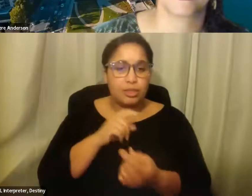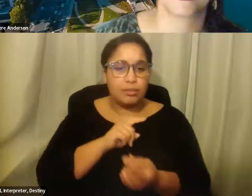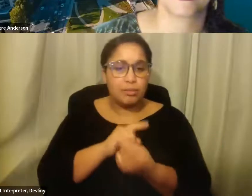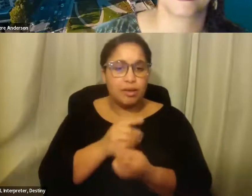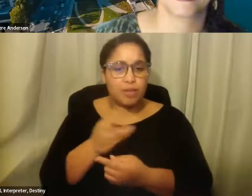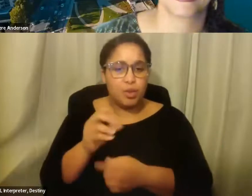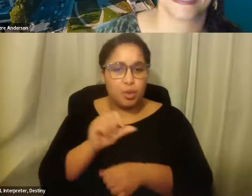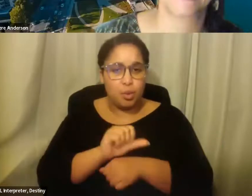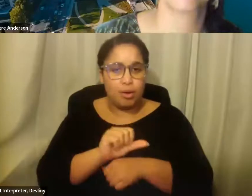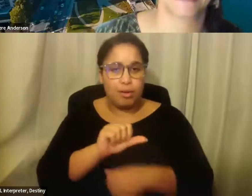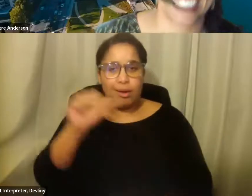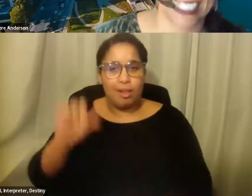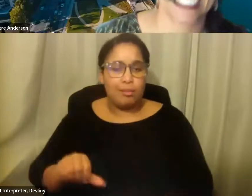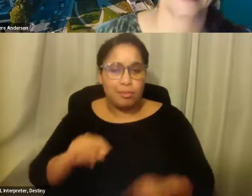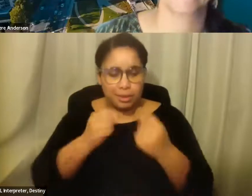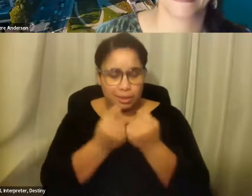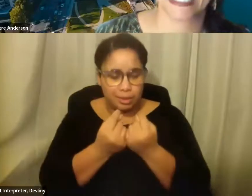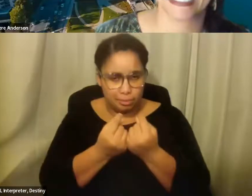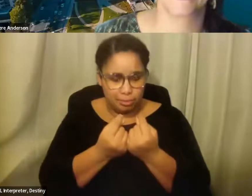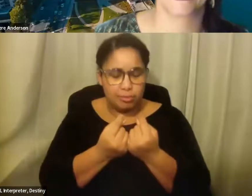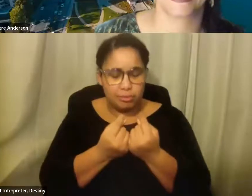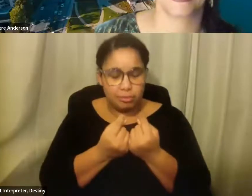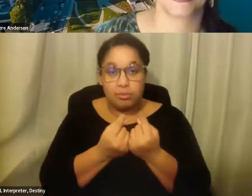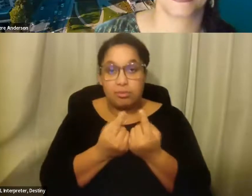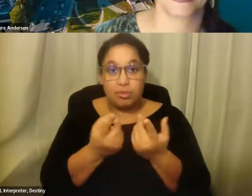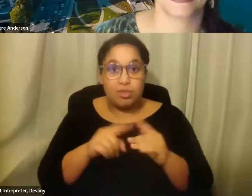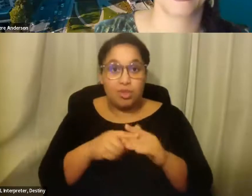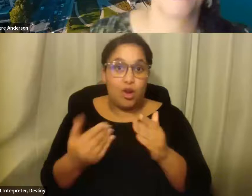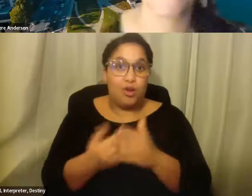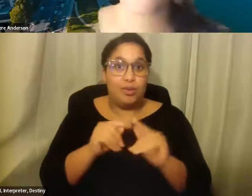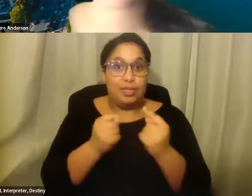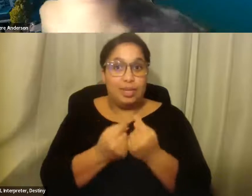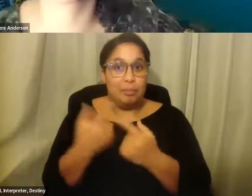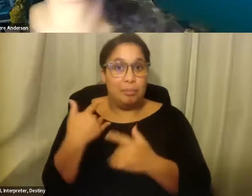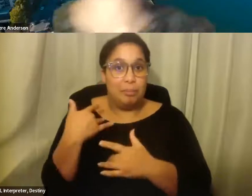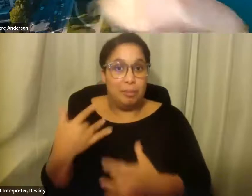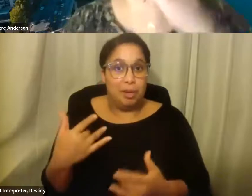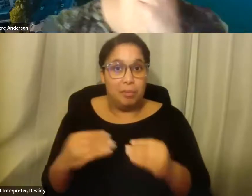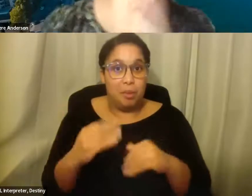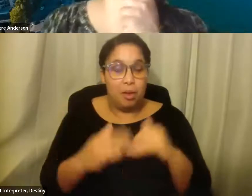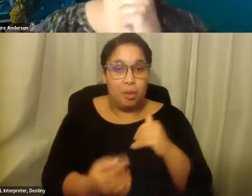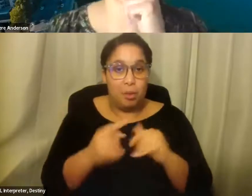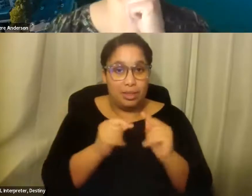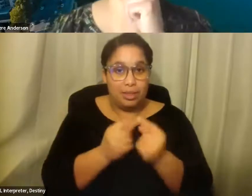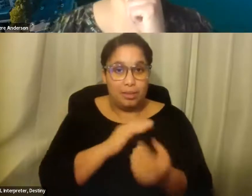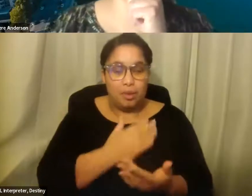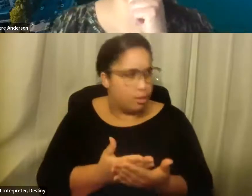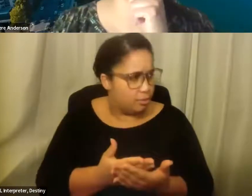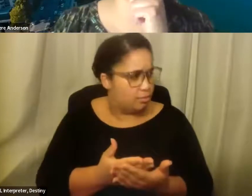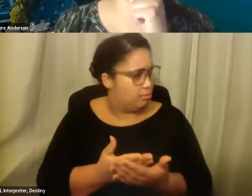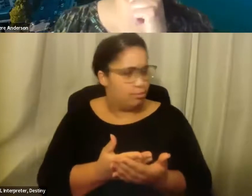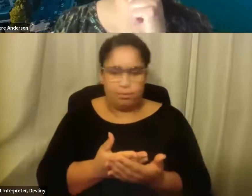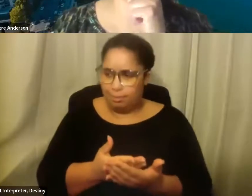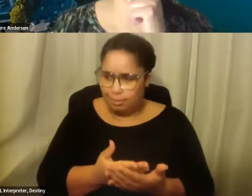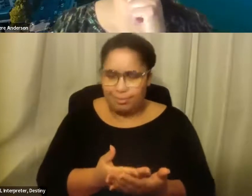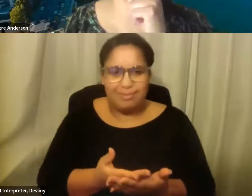the Alameda team, because, you know, when you roll out a new team, a lot of times more than one team arrives. And so,